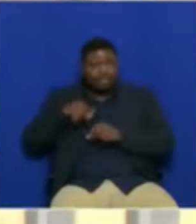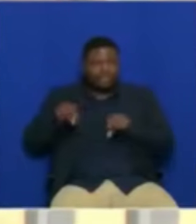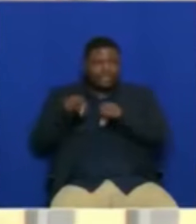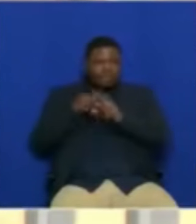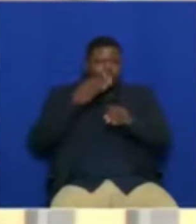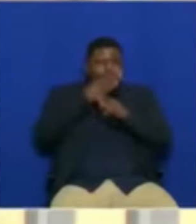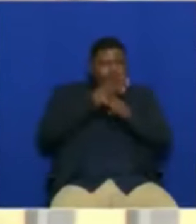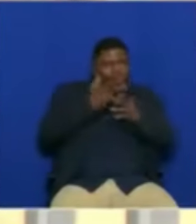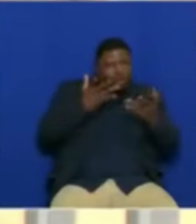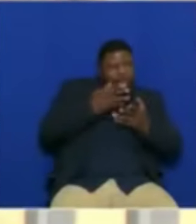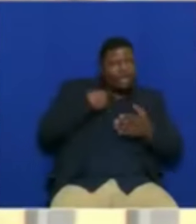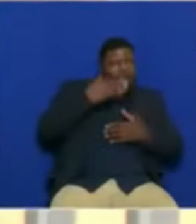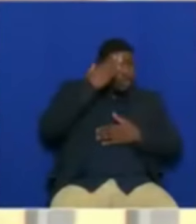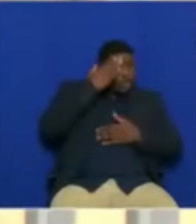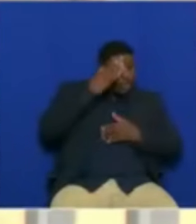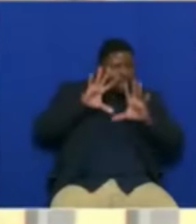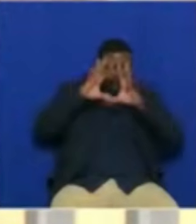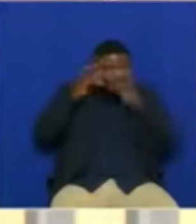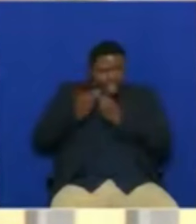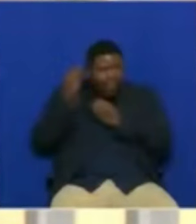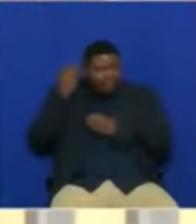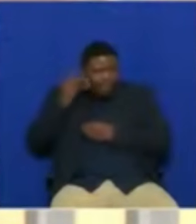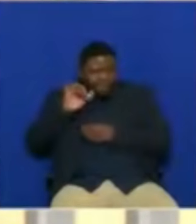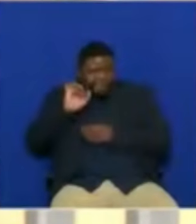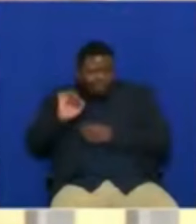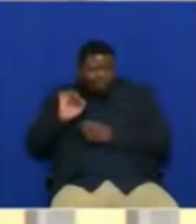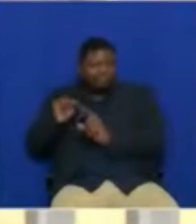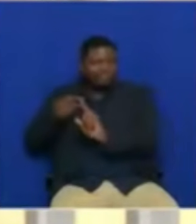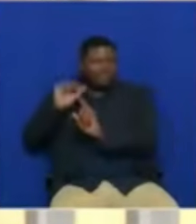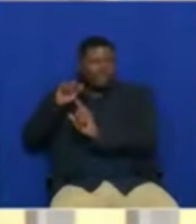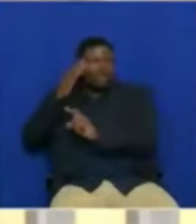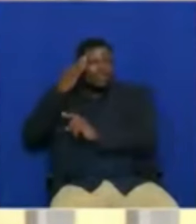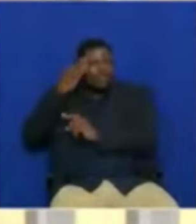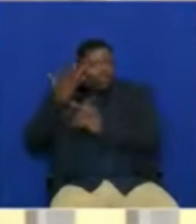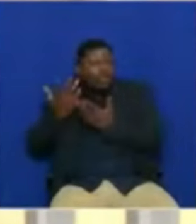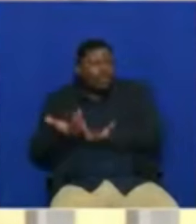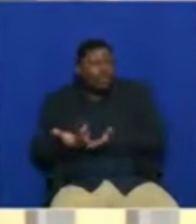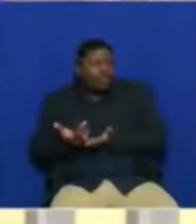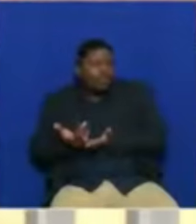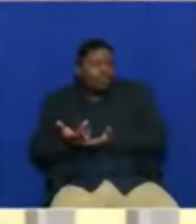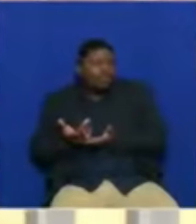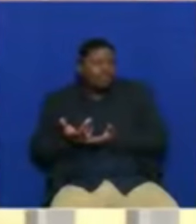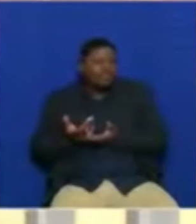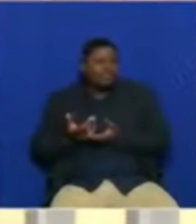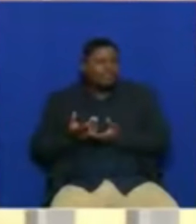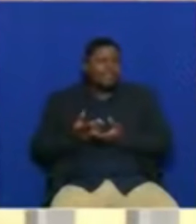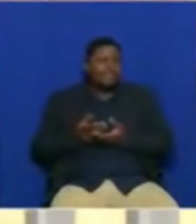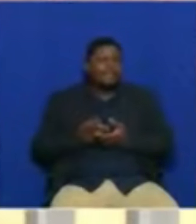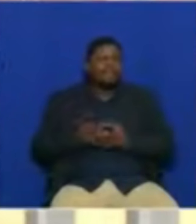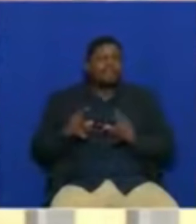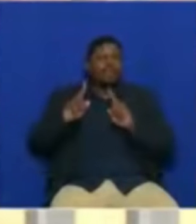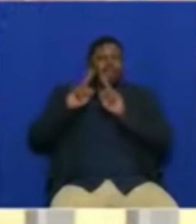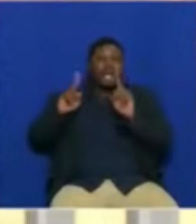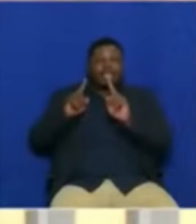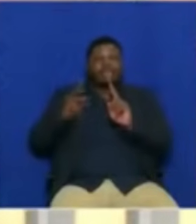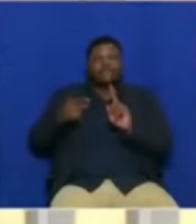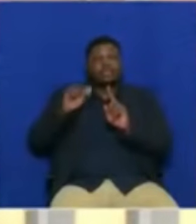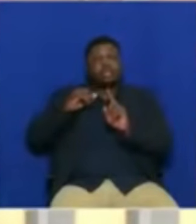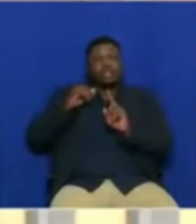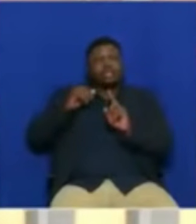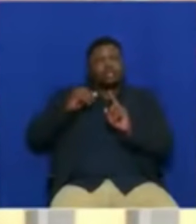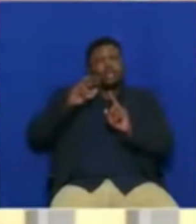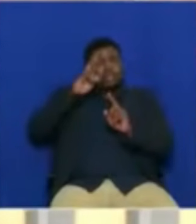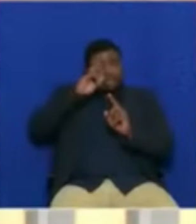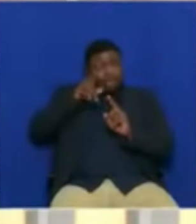Are you saying, well, notwithstanding that I know where to find her, and I can serve her